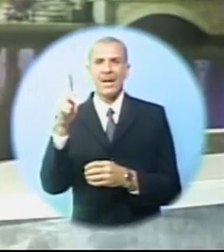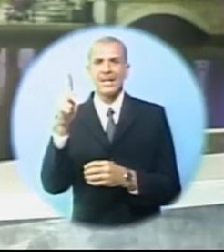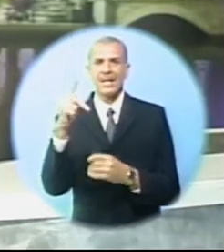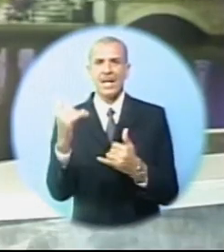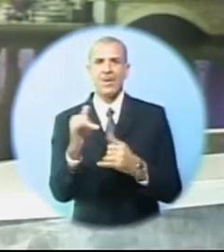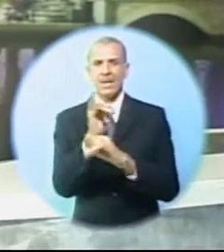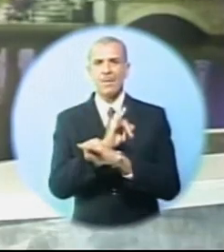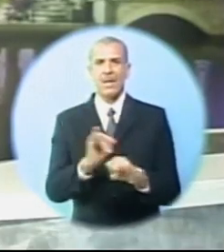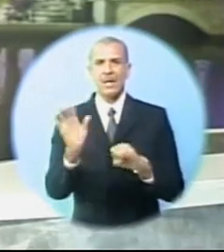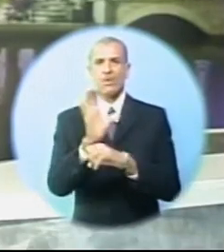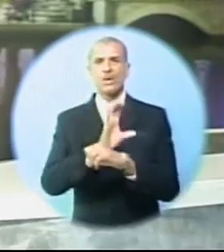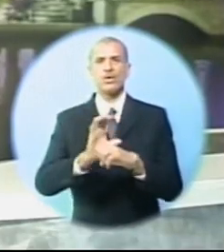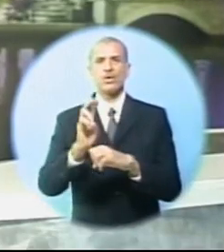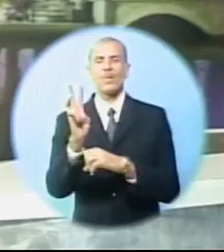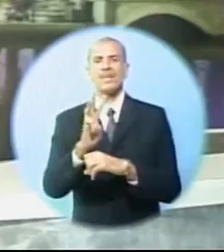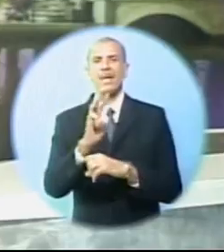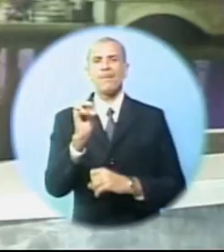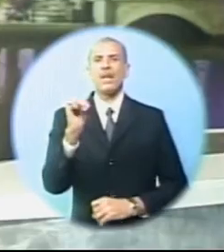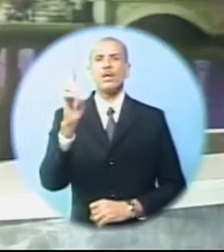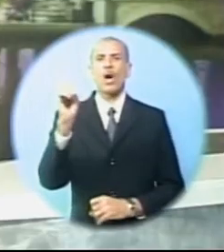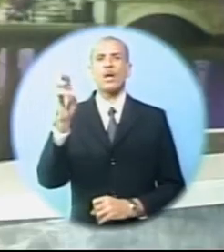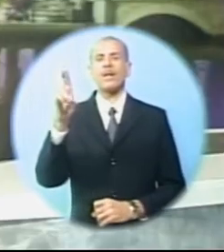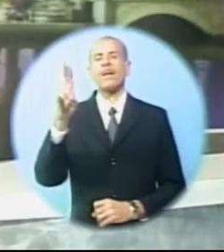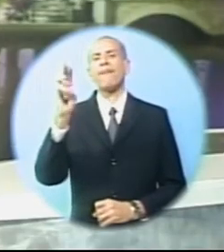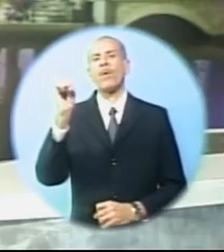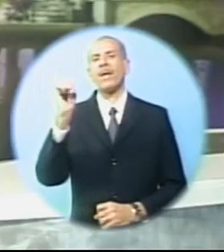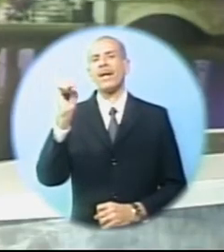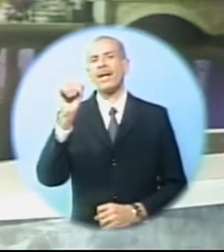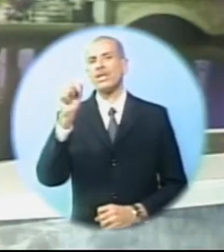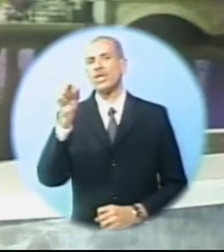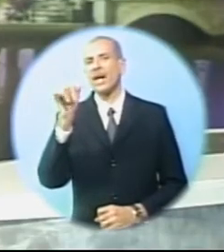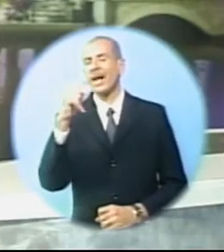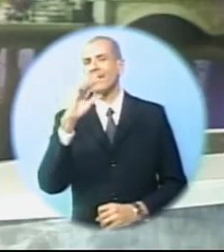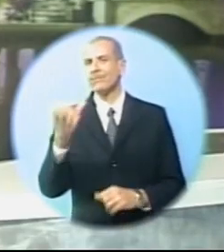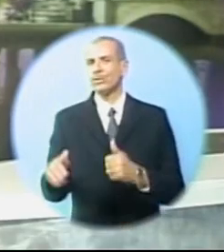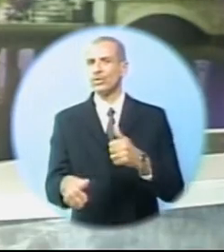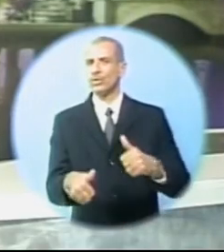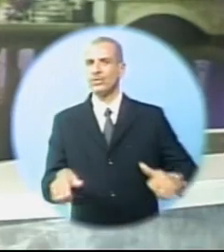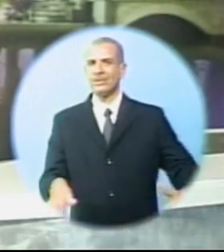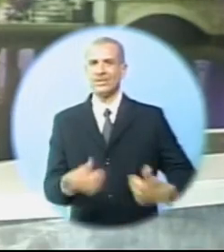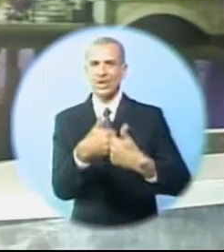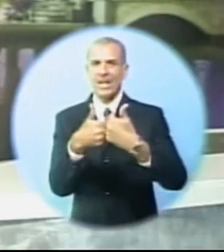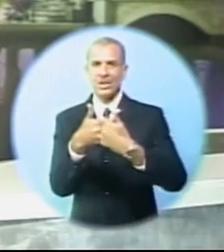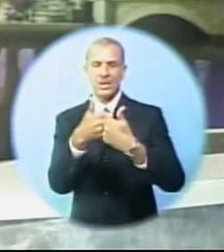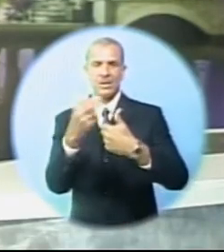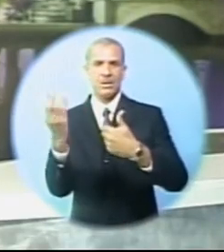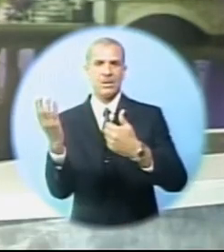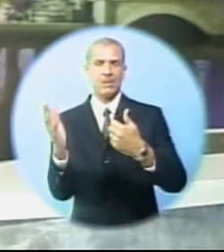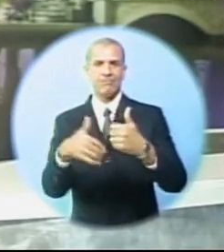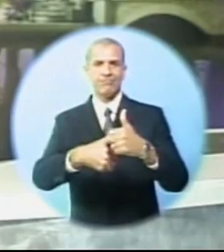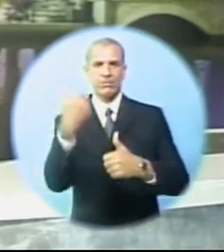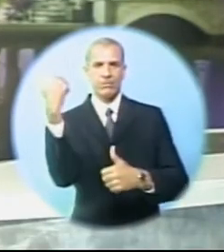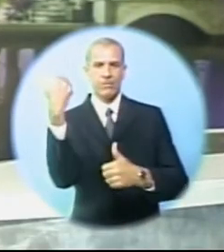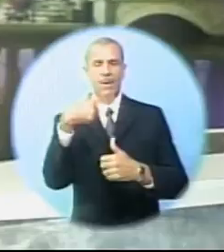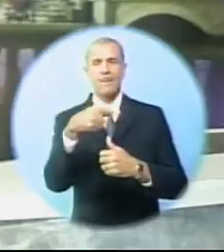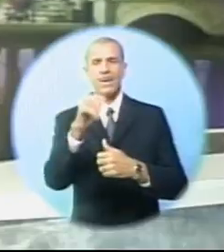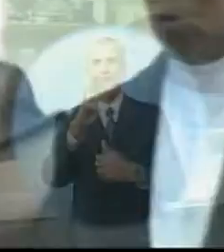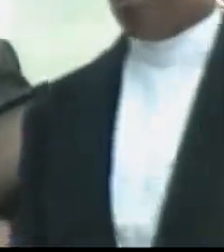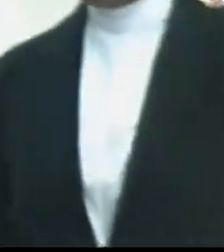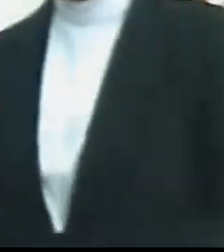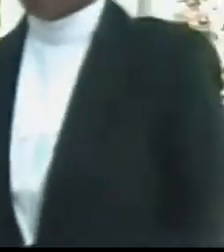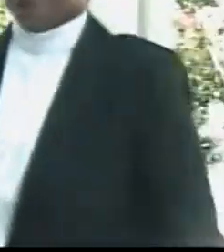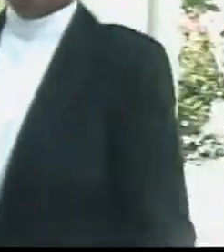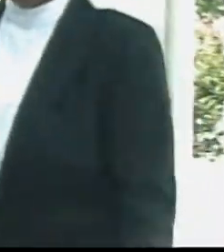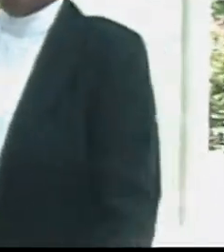independent Christchurch West MP Dr. Maria Agard, who is challenging her expulsion from the opposition BLP.